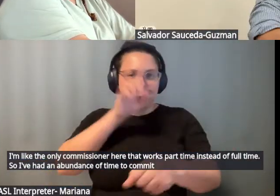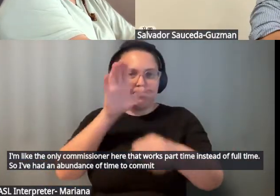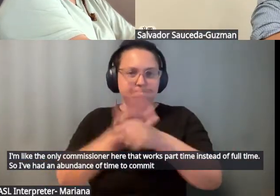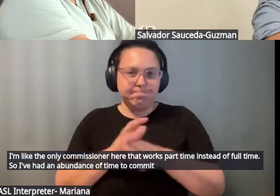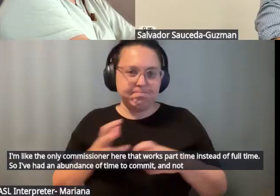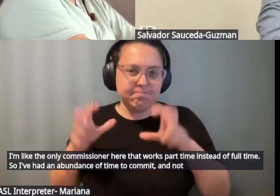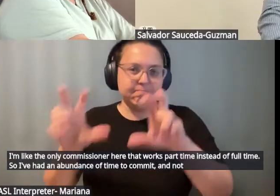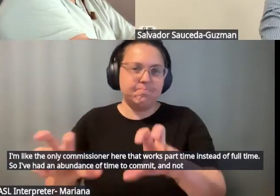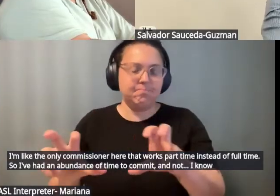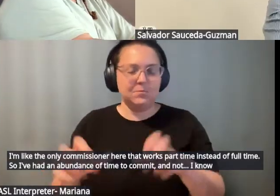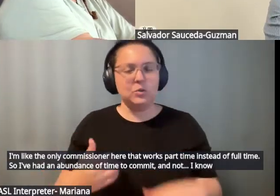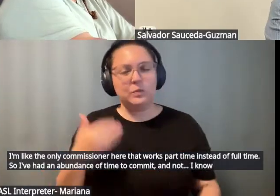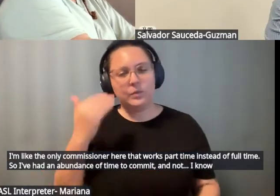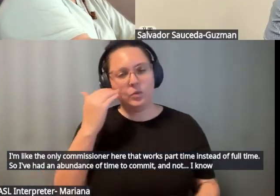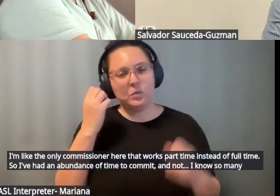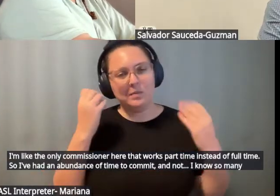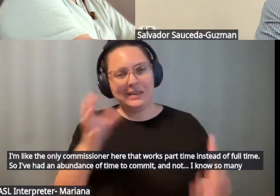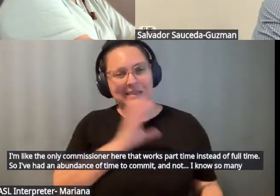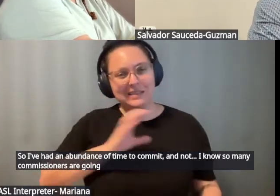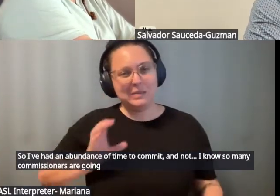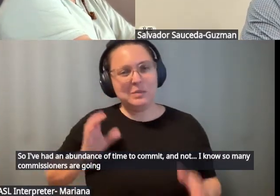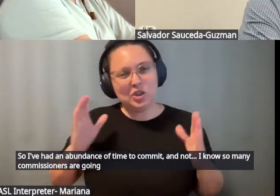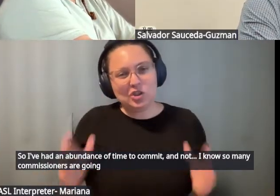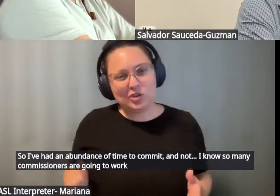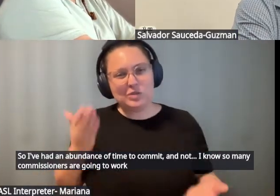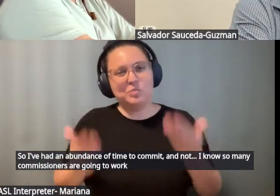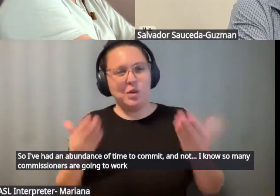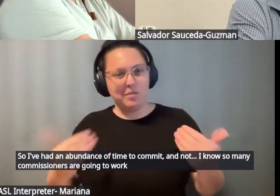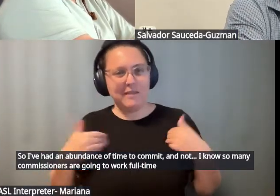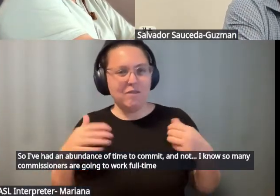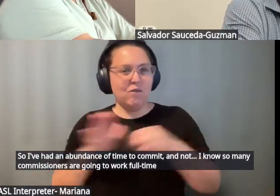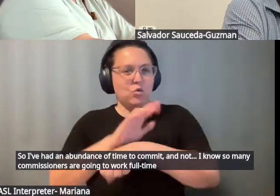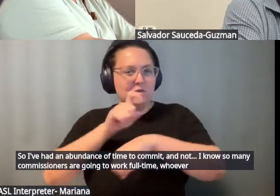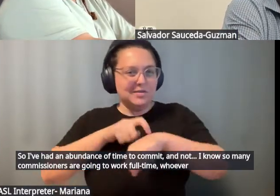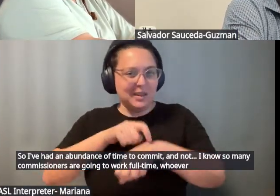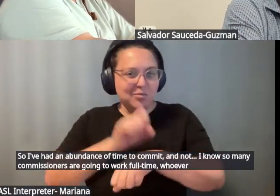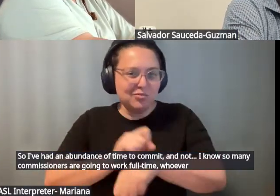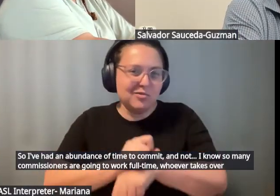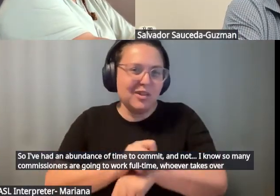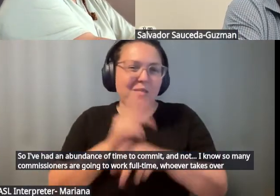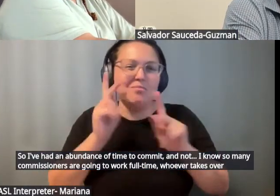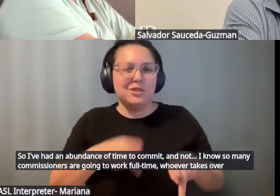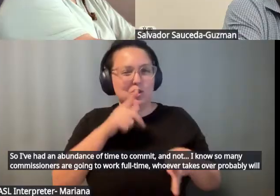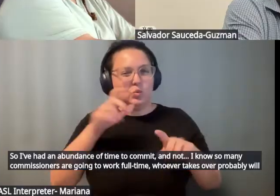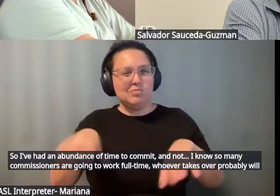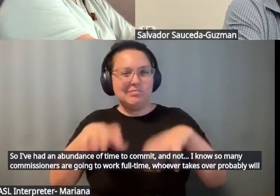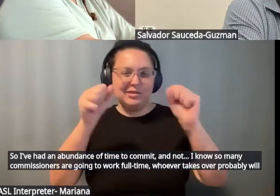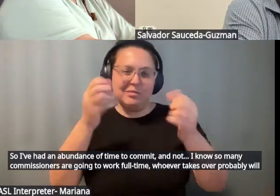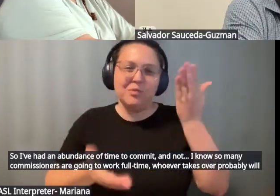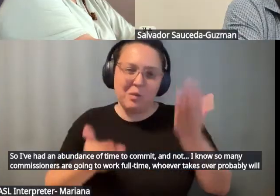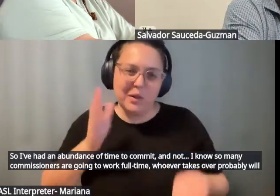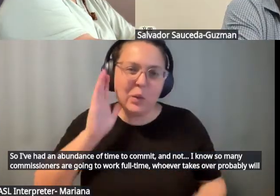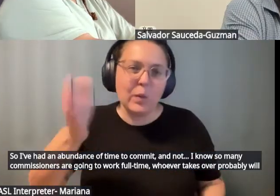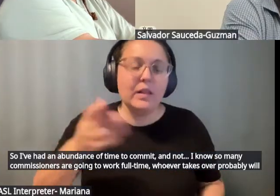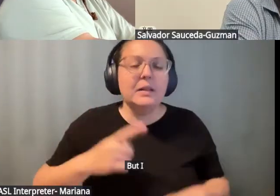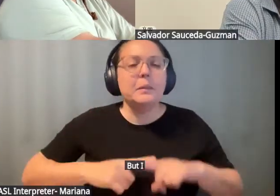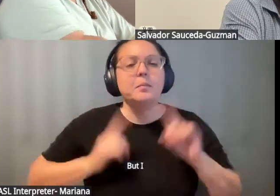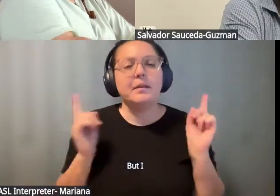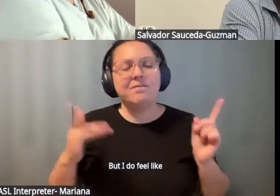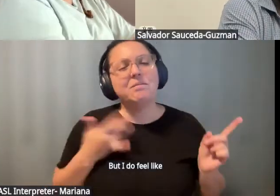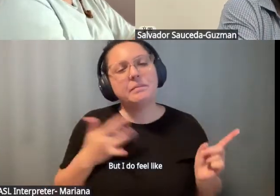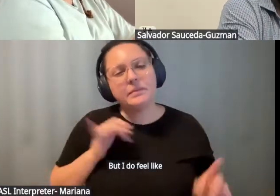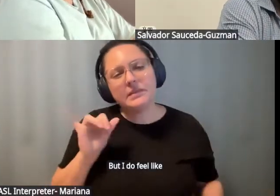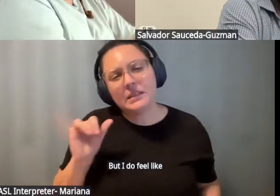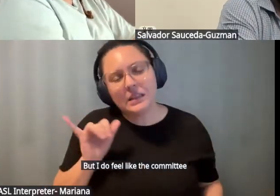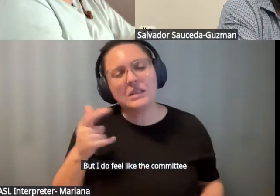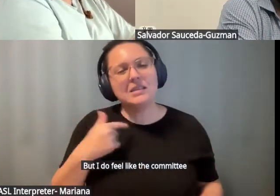know so many commissioners are going to work full-time. Whoever takes over probably will. So but I do feel like the committee will